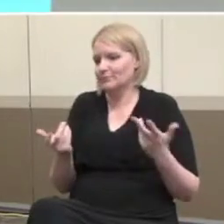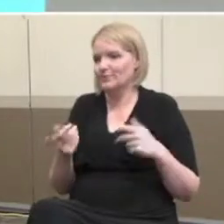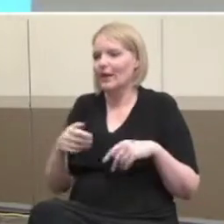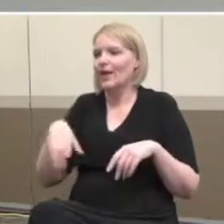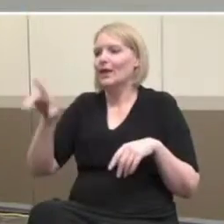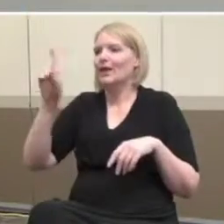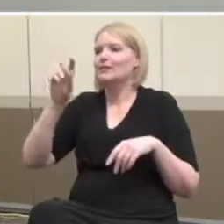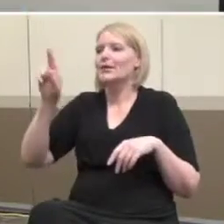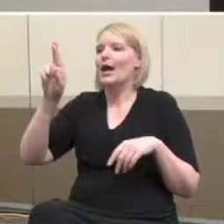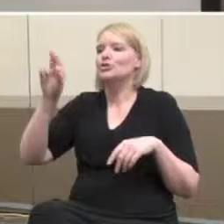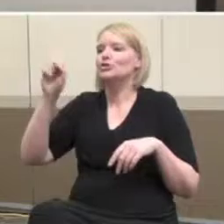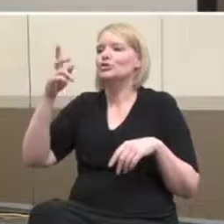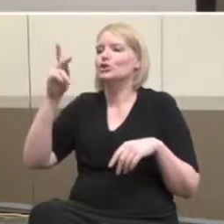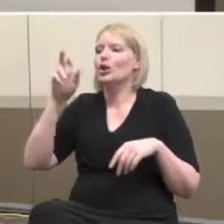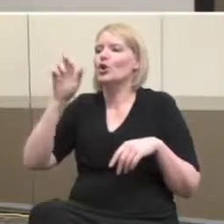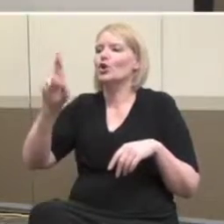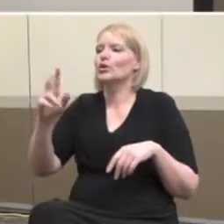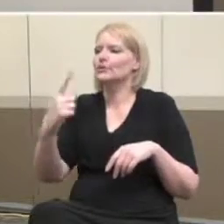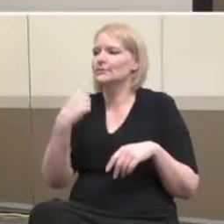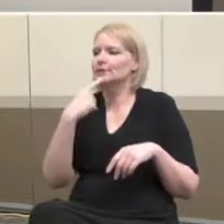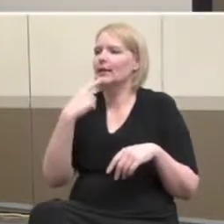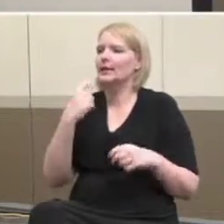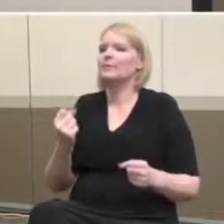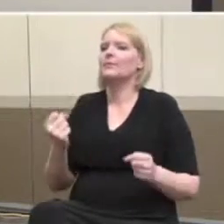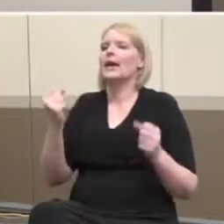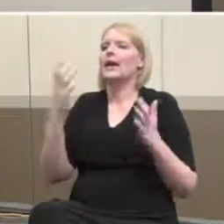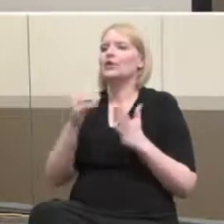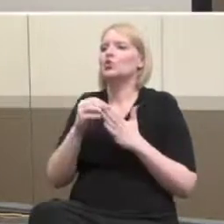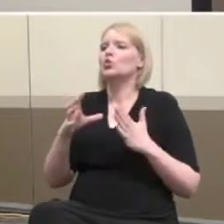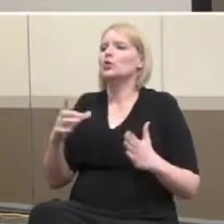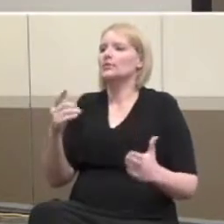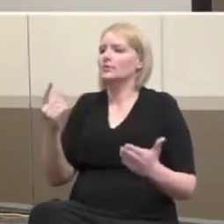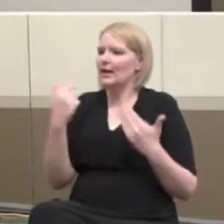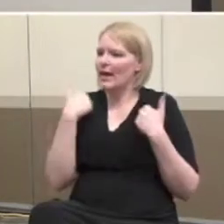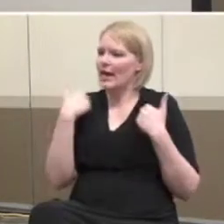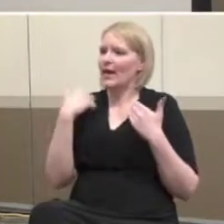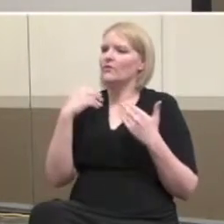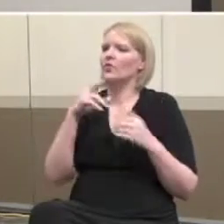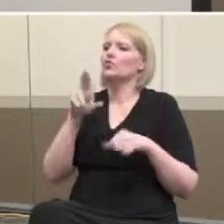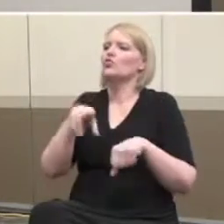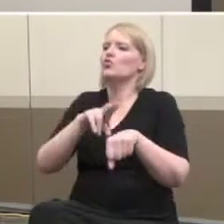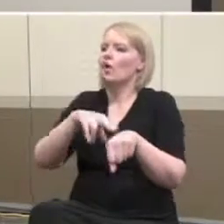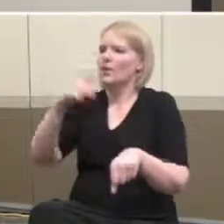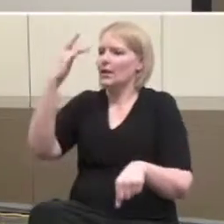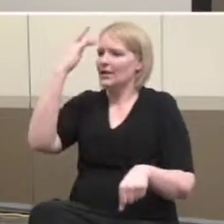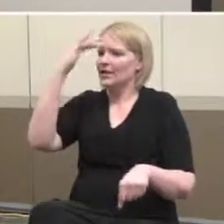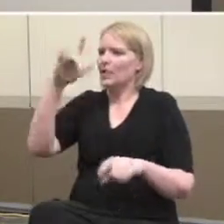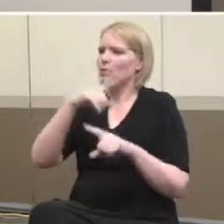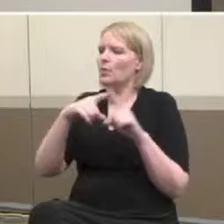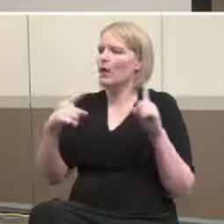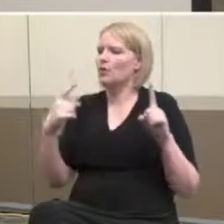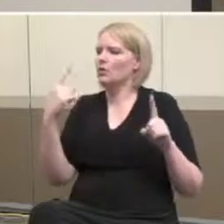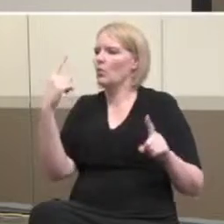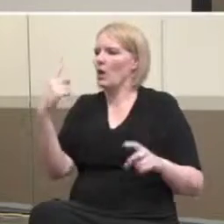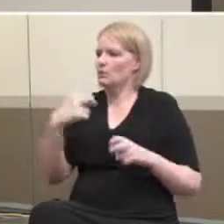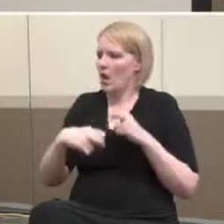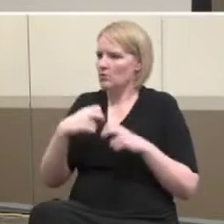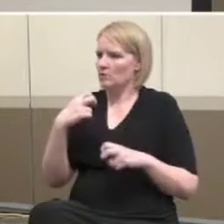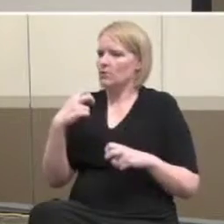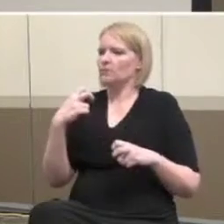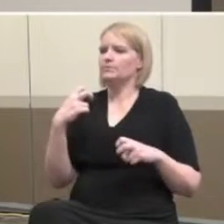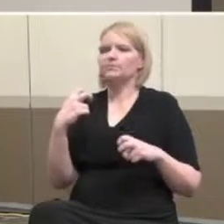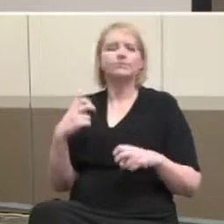had said that they noted in so many of our students who had this normal intelligence that where they were really lacking when they did the 3-year